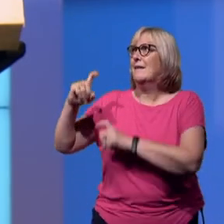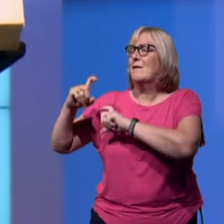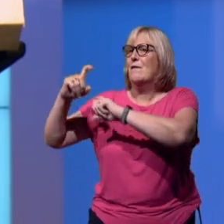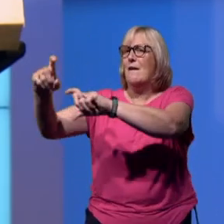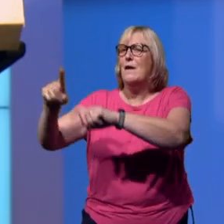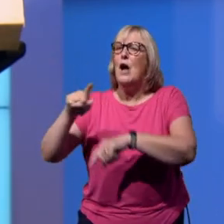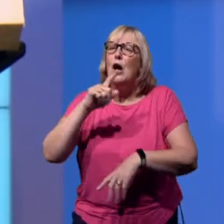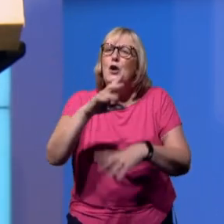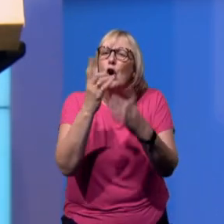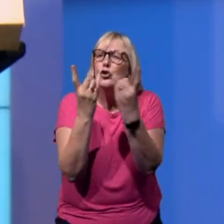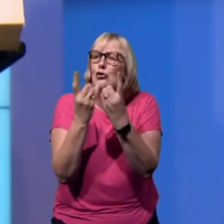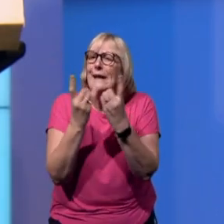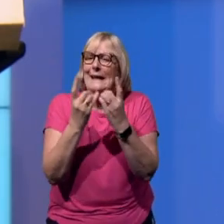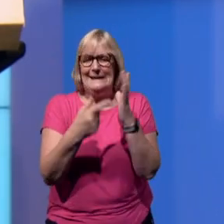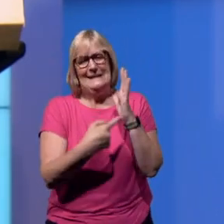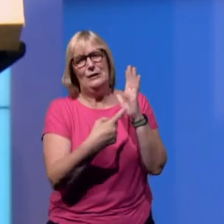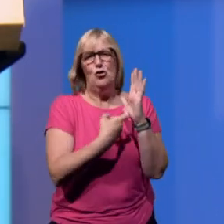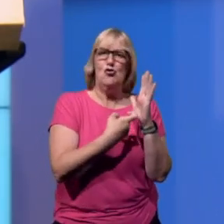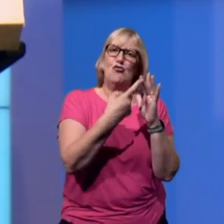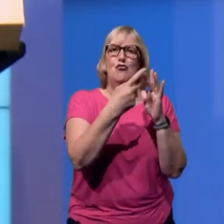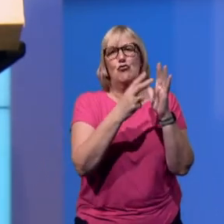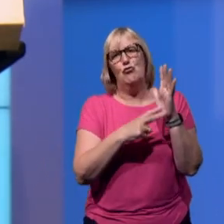Take a moment to think.